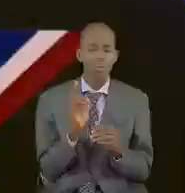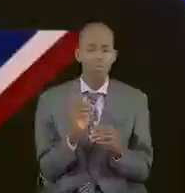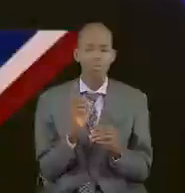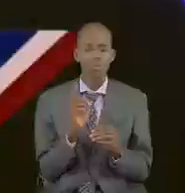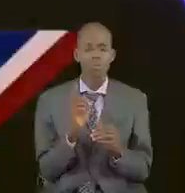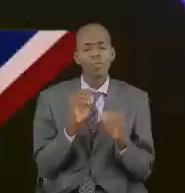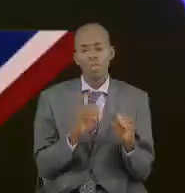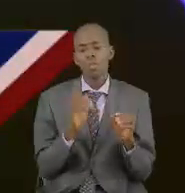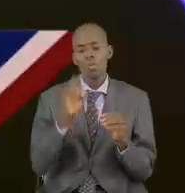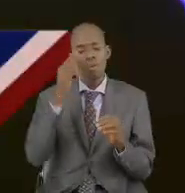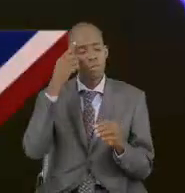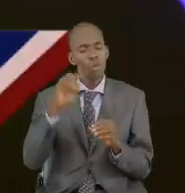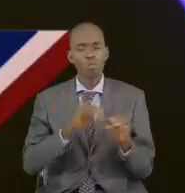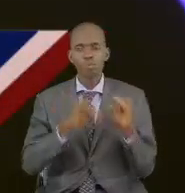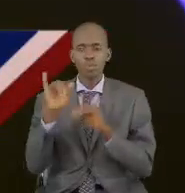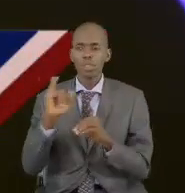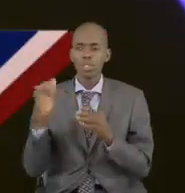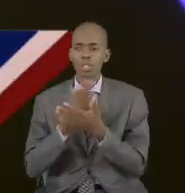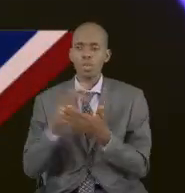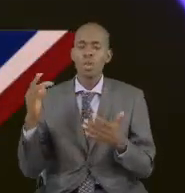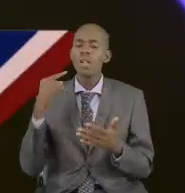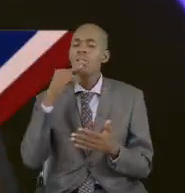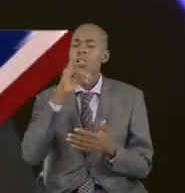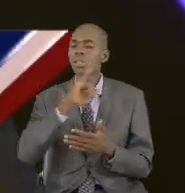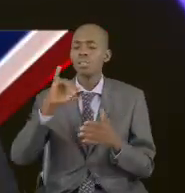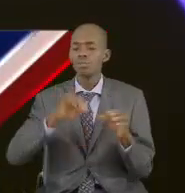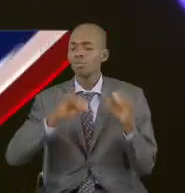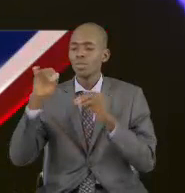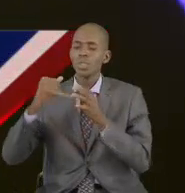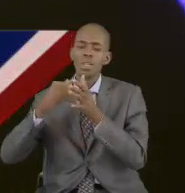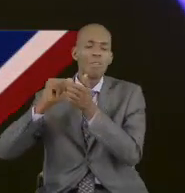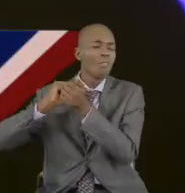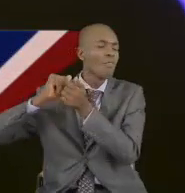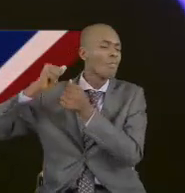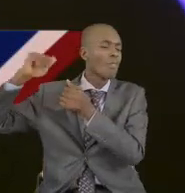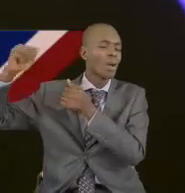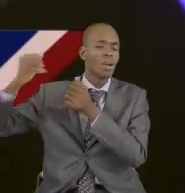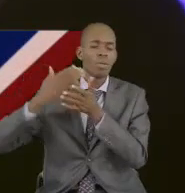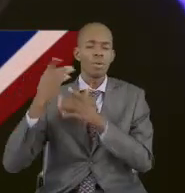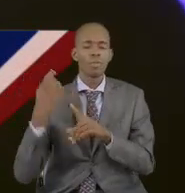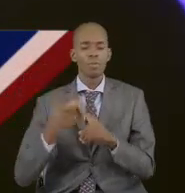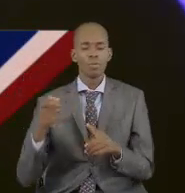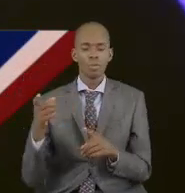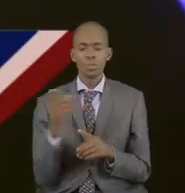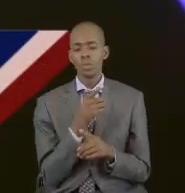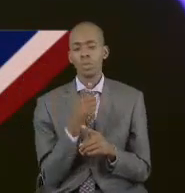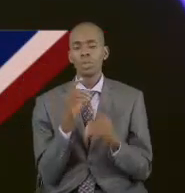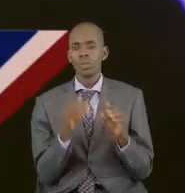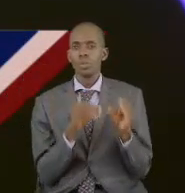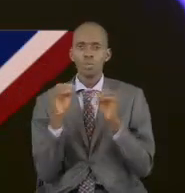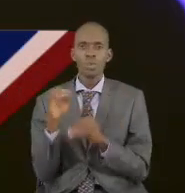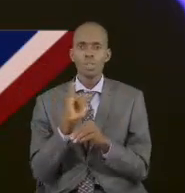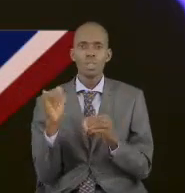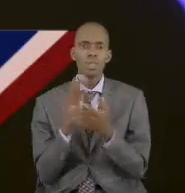away lying, put it far away from you, as the east is far from the west. Putting away